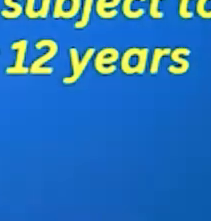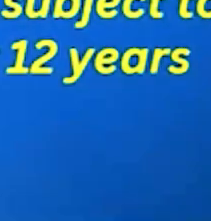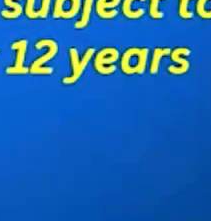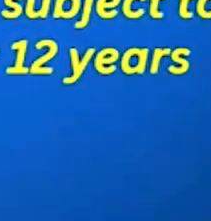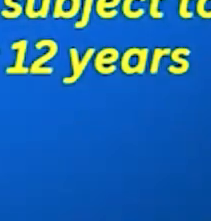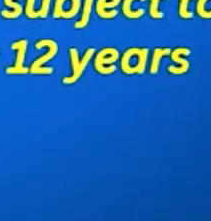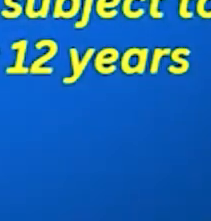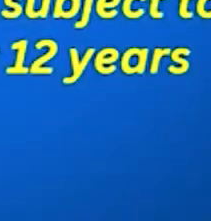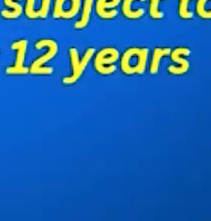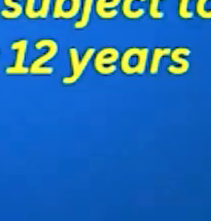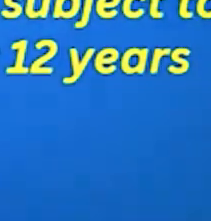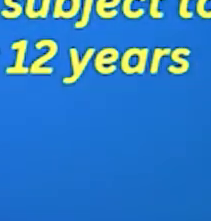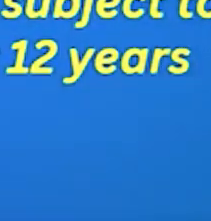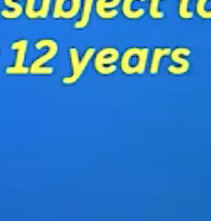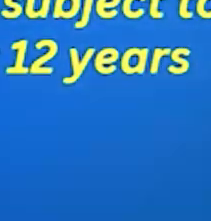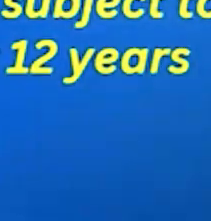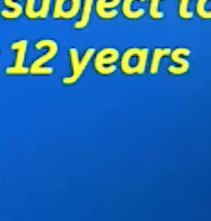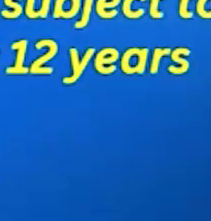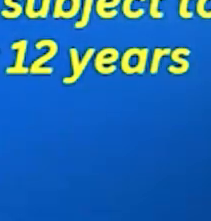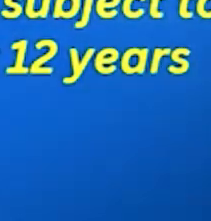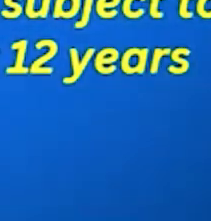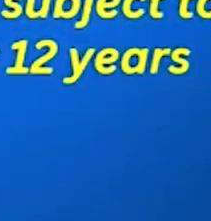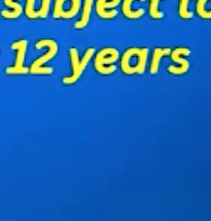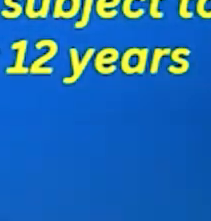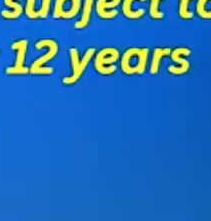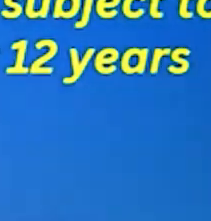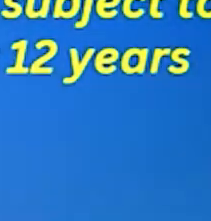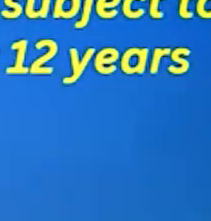and determined her movement.